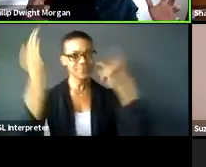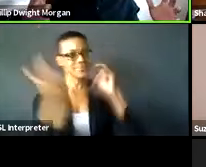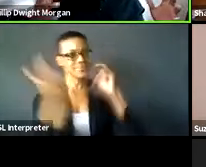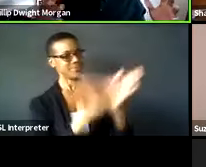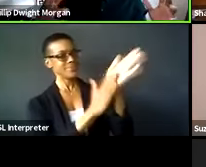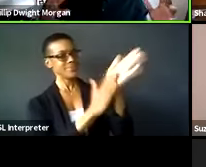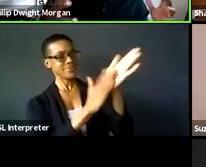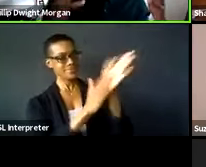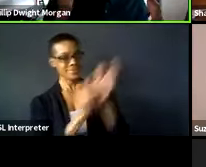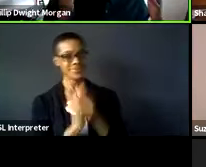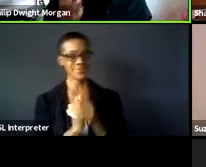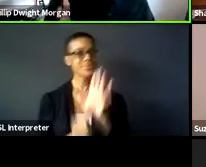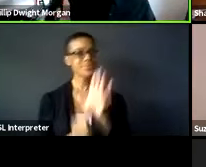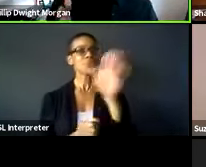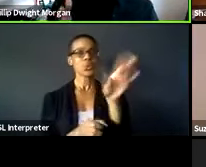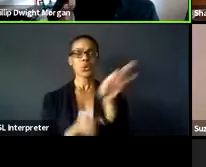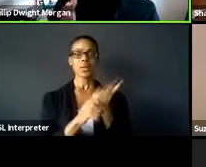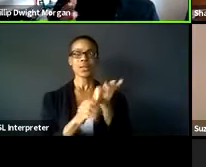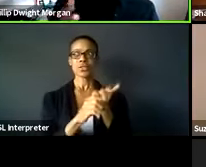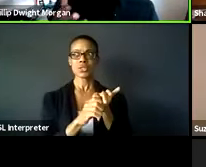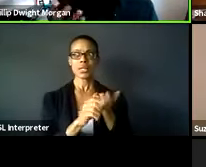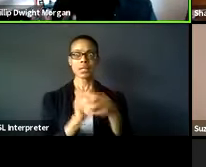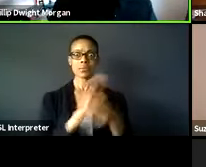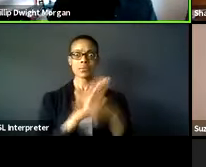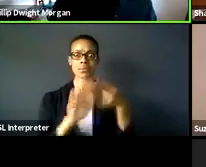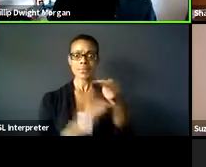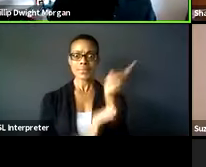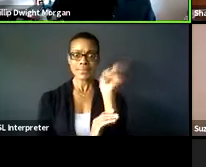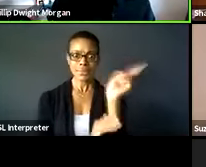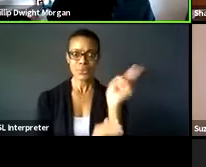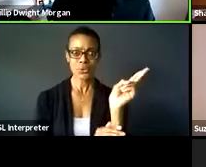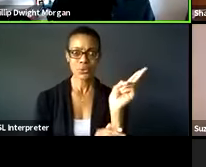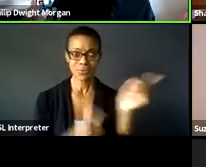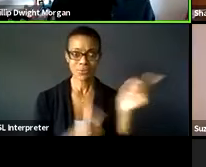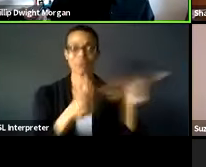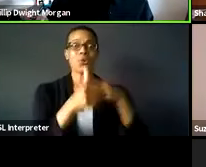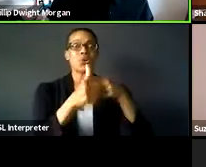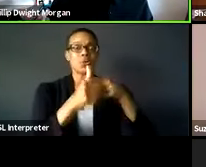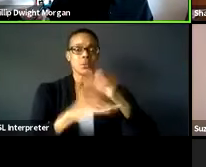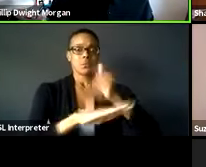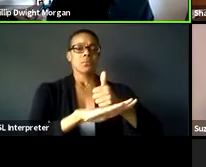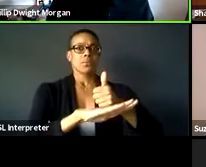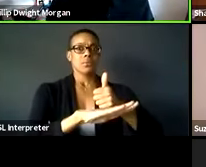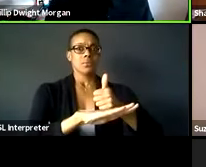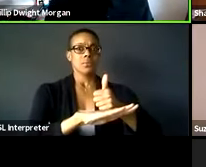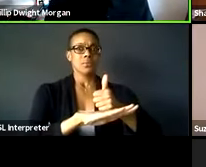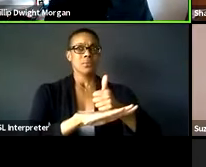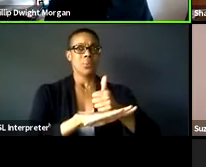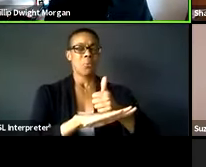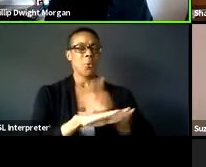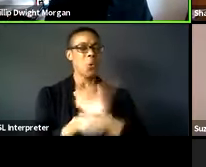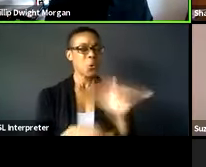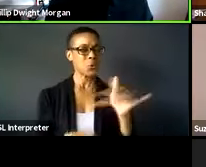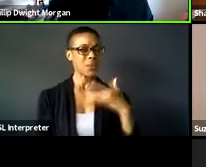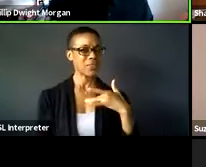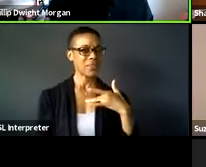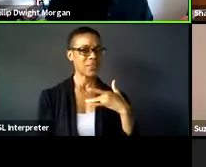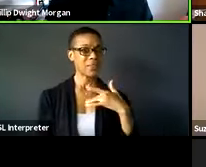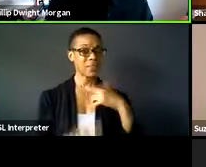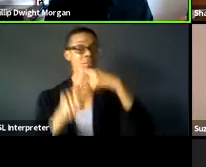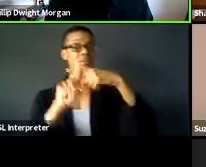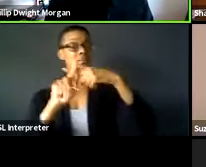your election is historic, but also, I imagine, somewhat bittersweet.